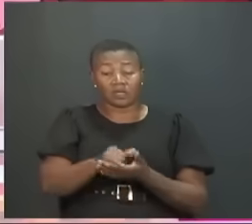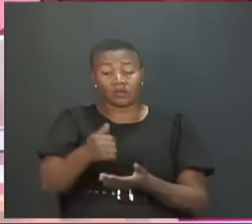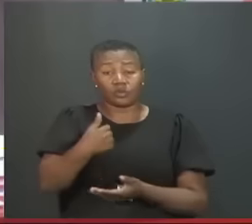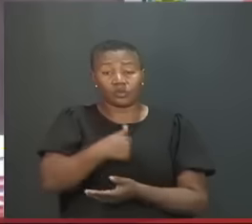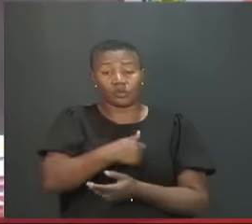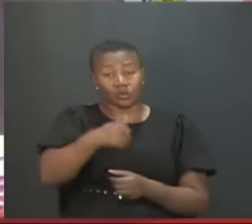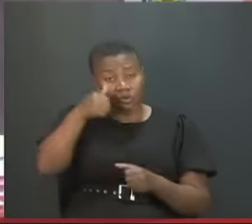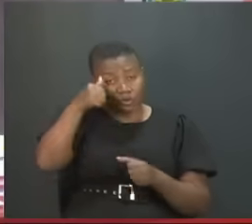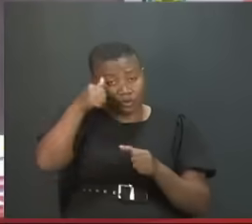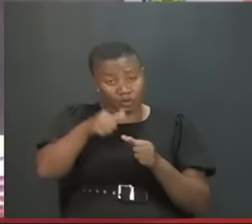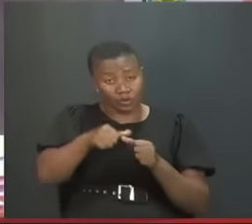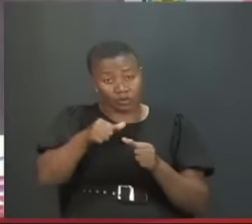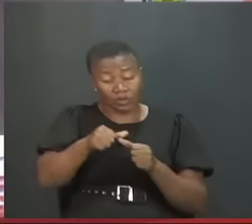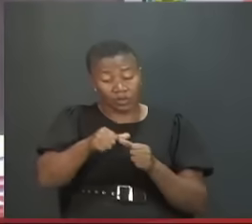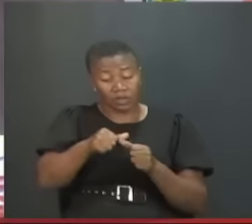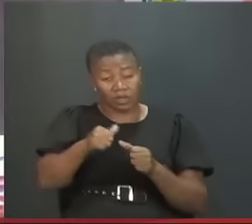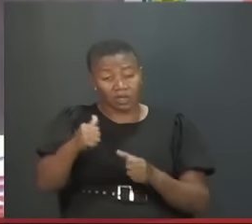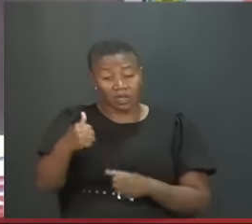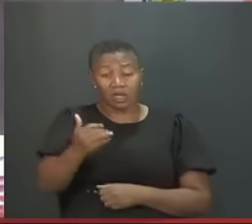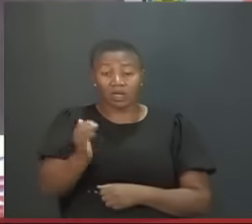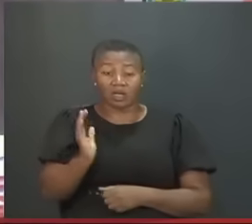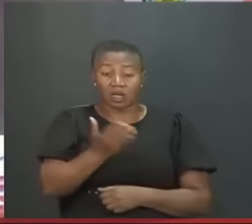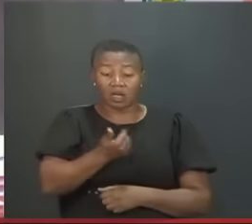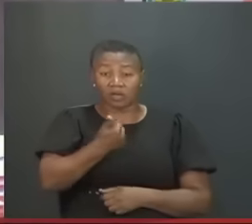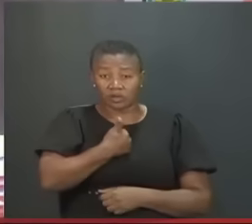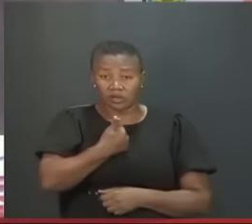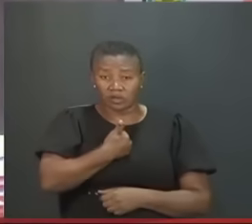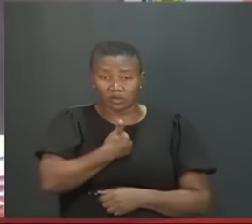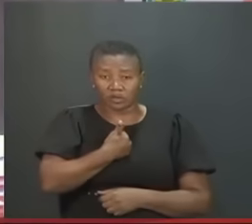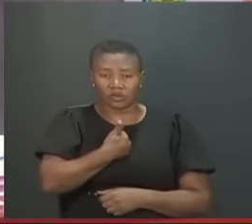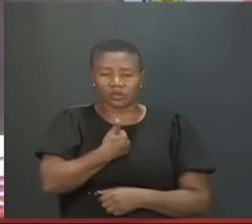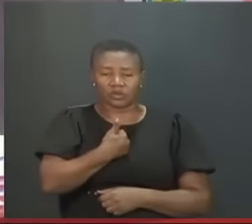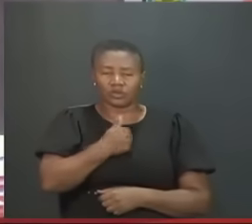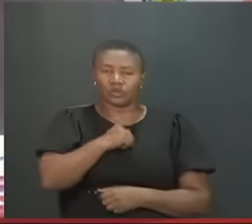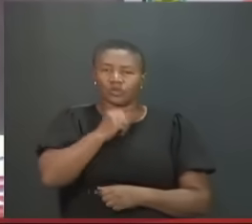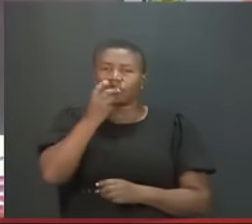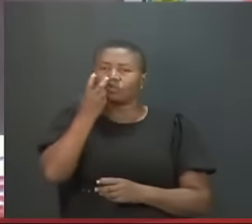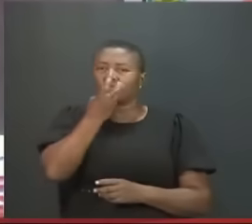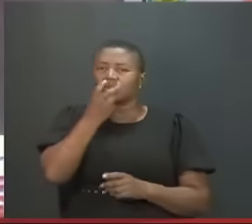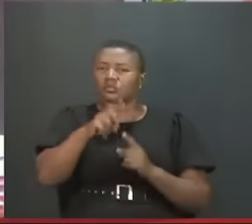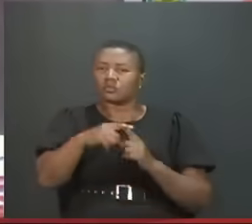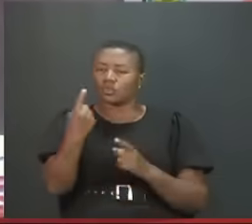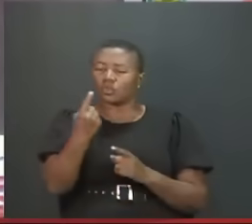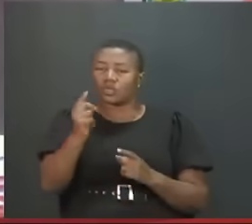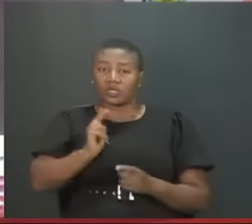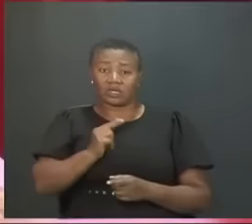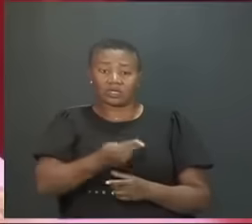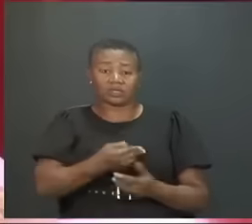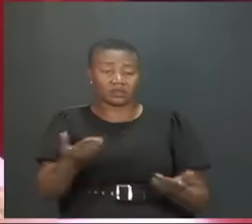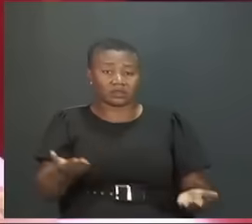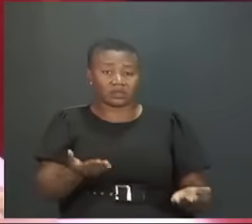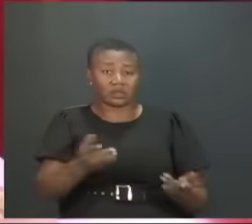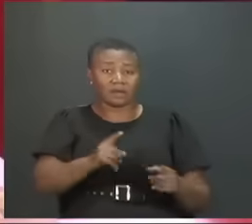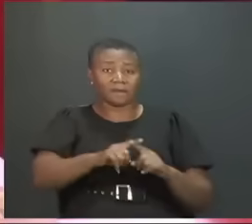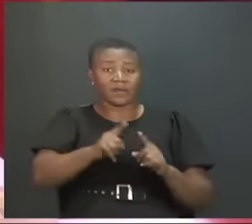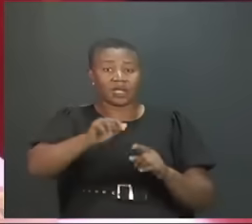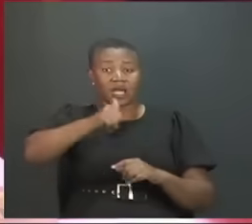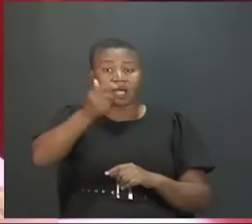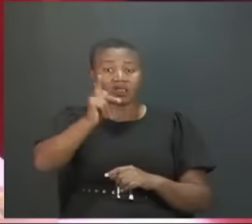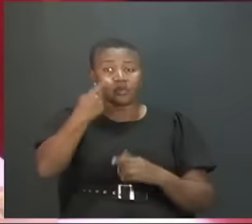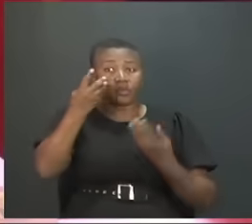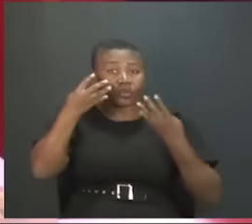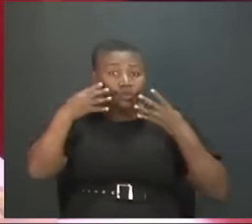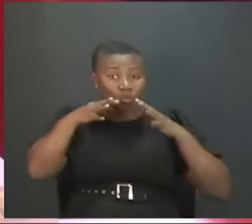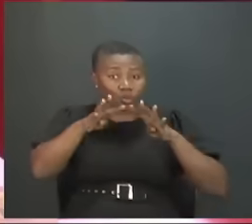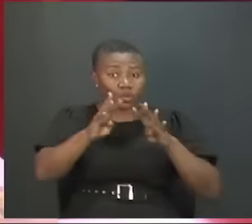not just speaking to ourselves, we are also speaking to a wider audience. And so I always make it a